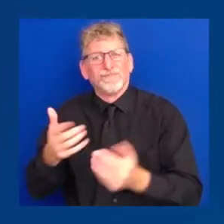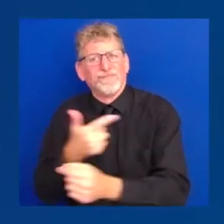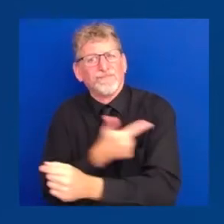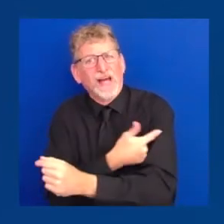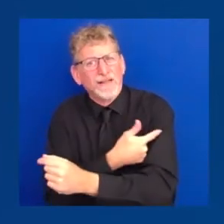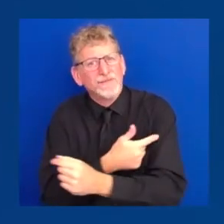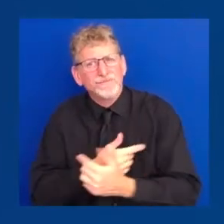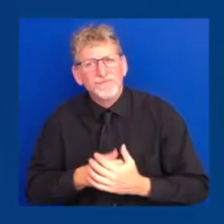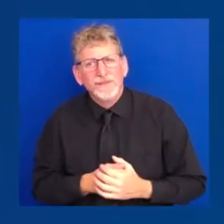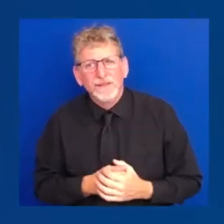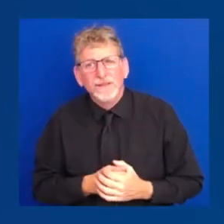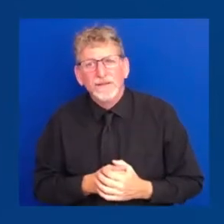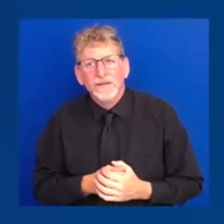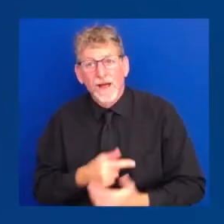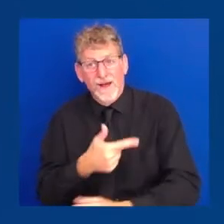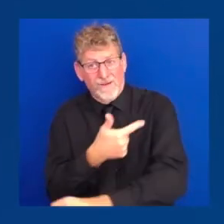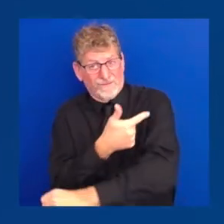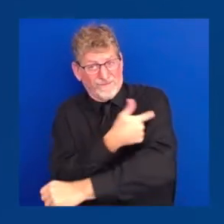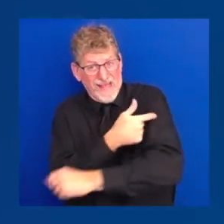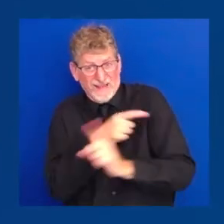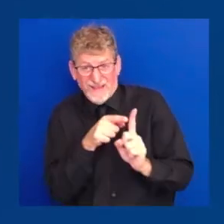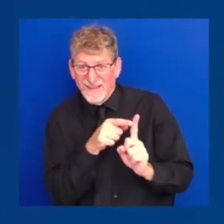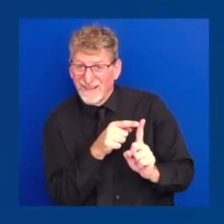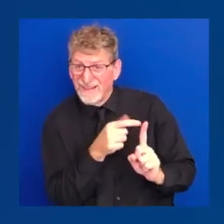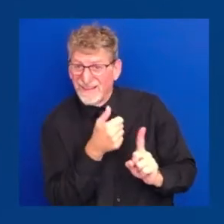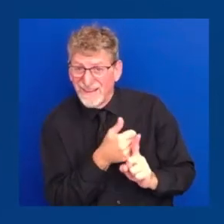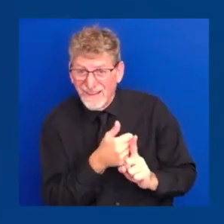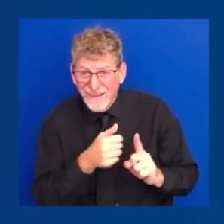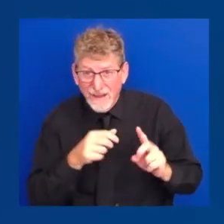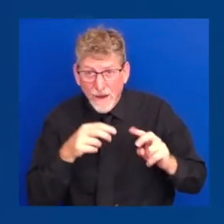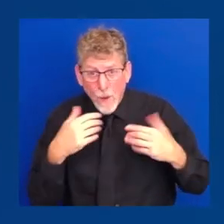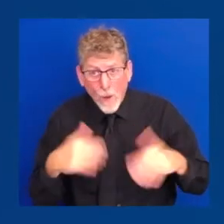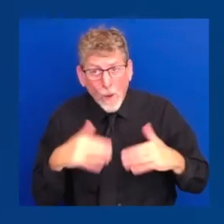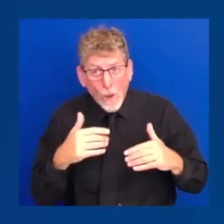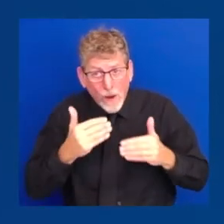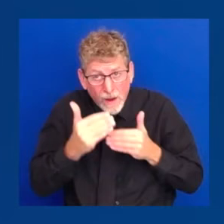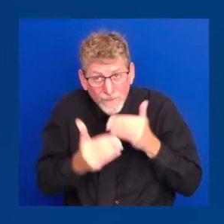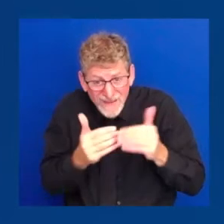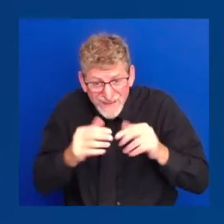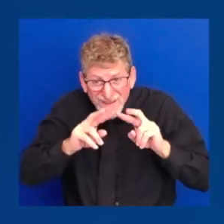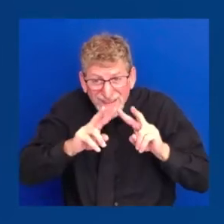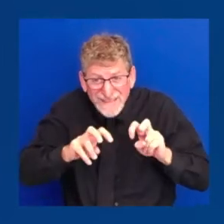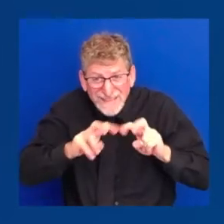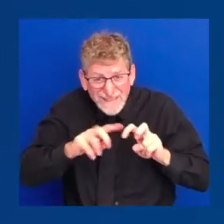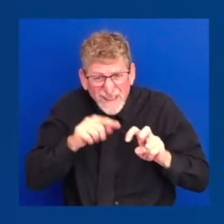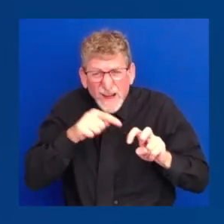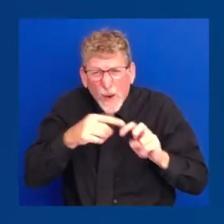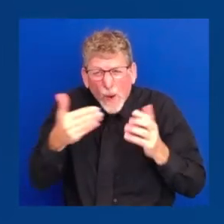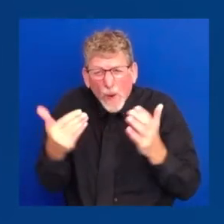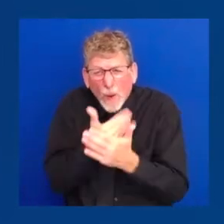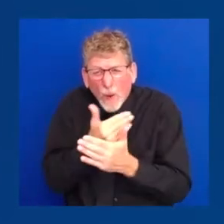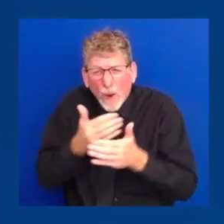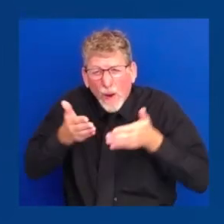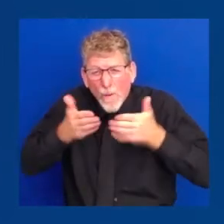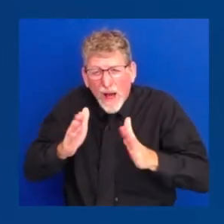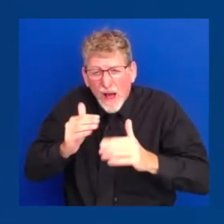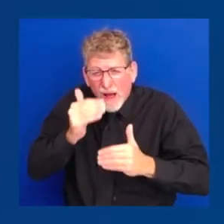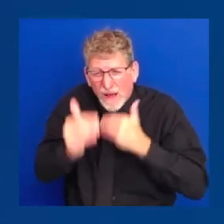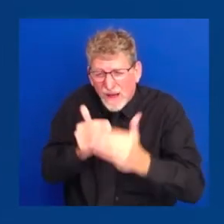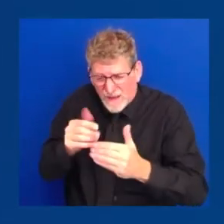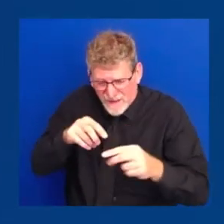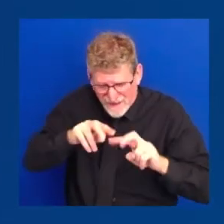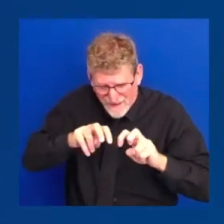design by U.S. government scientists at the NIAID Vaccine Research Center. As soon